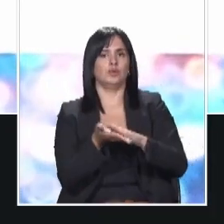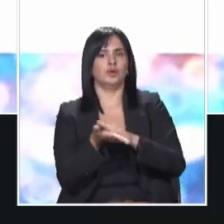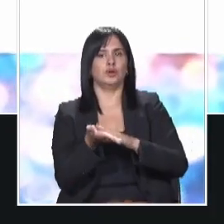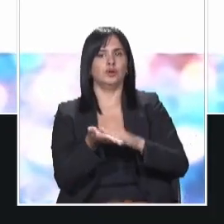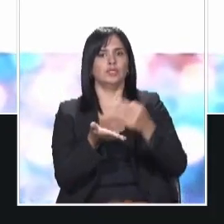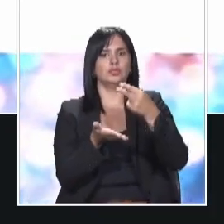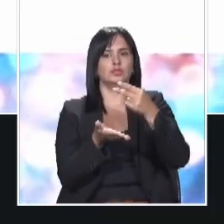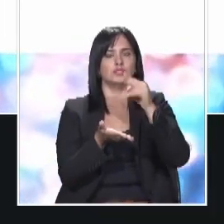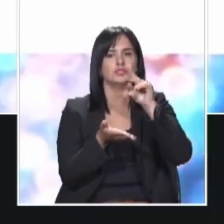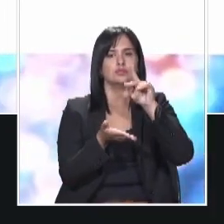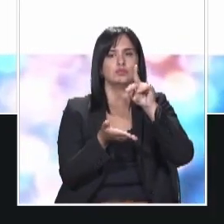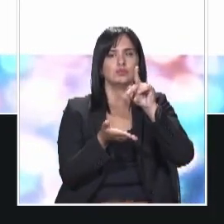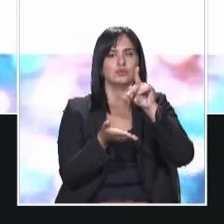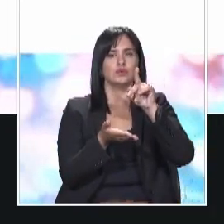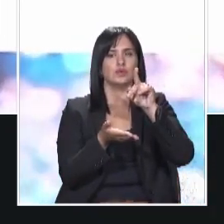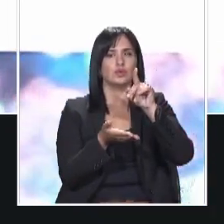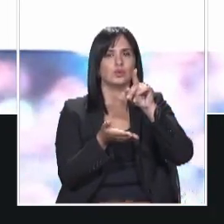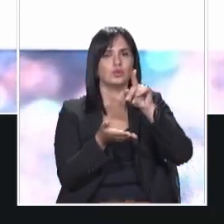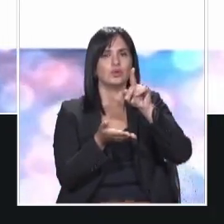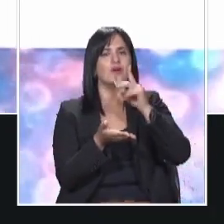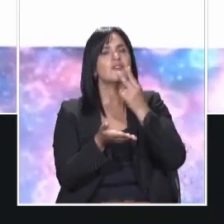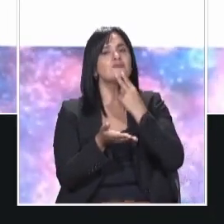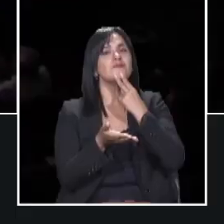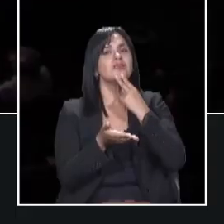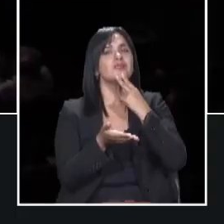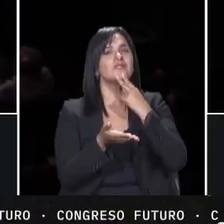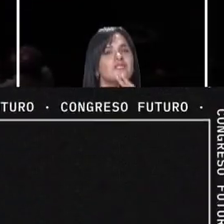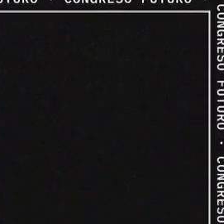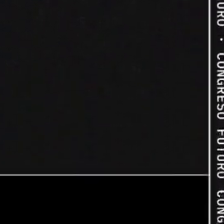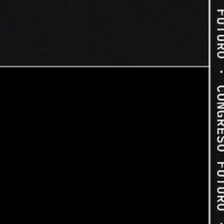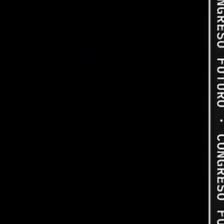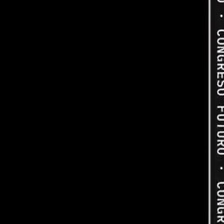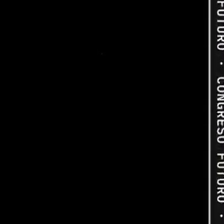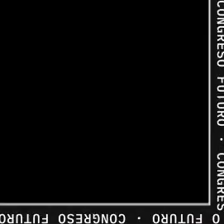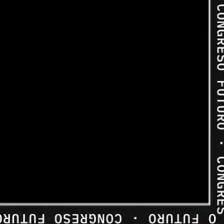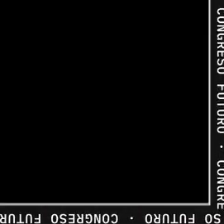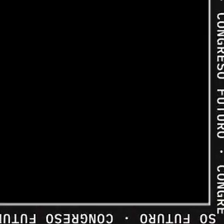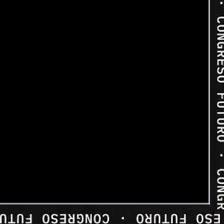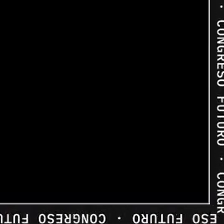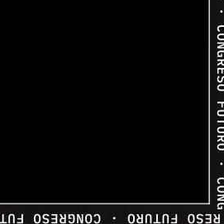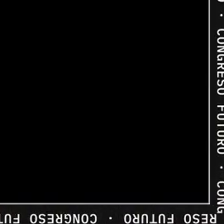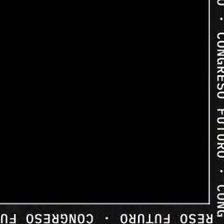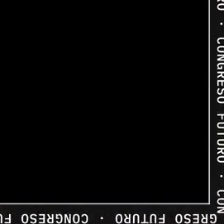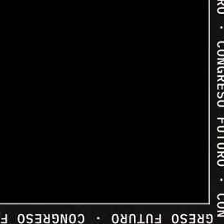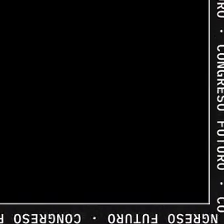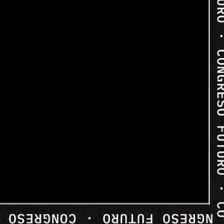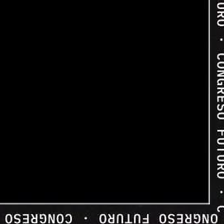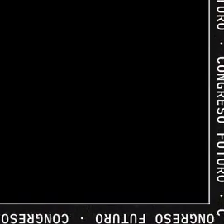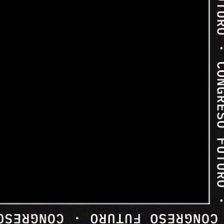build a new wetware. Thank you so much. Thank you, Chile. Thank you.